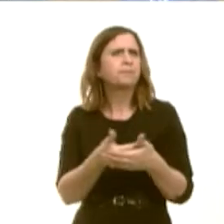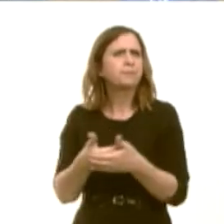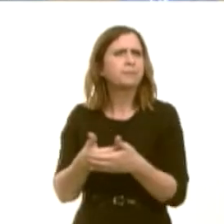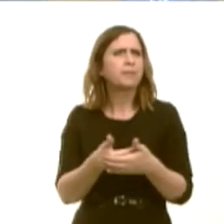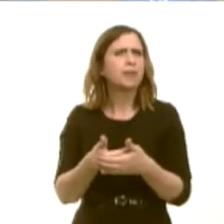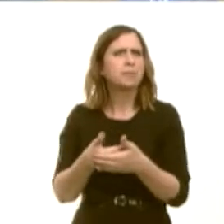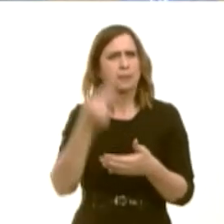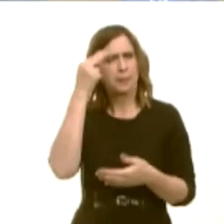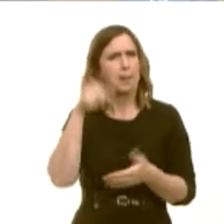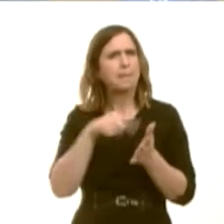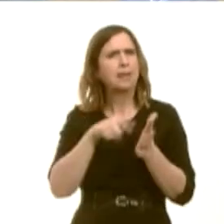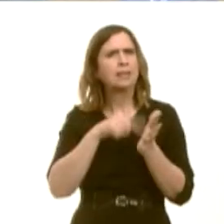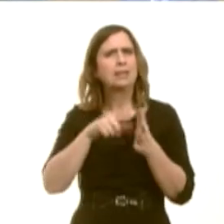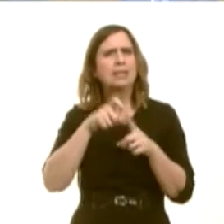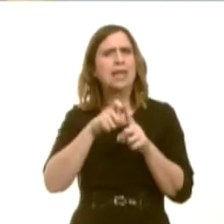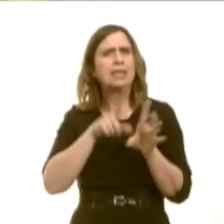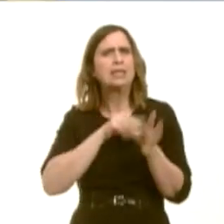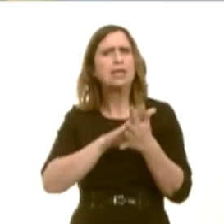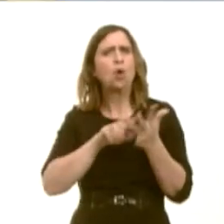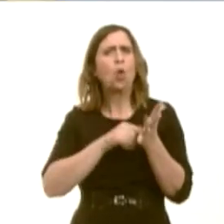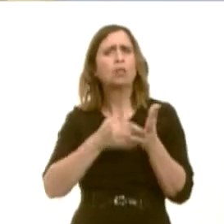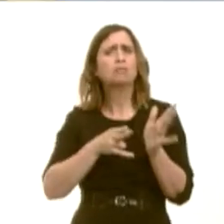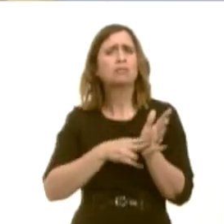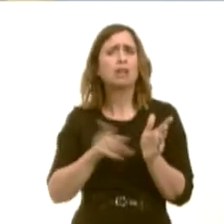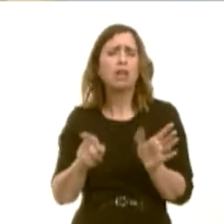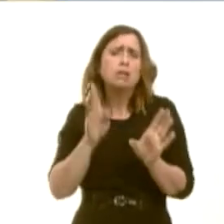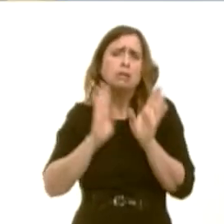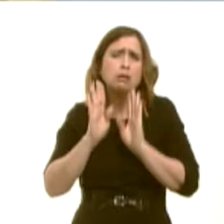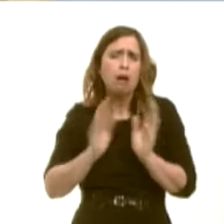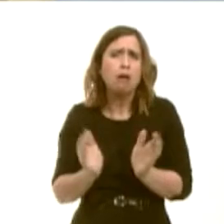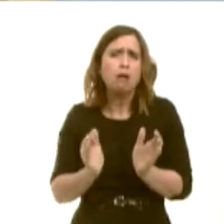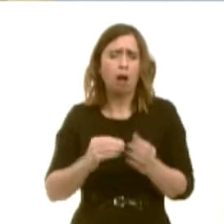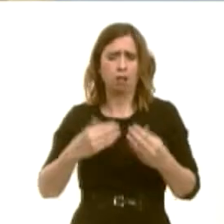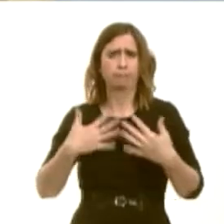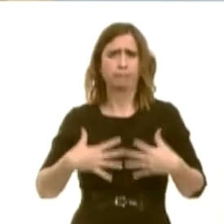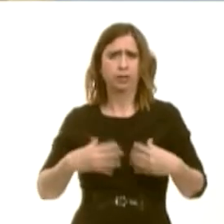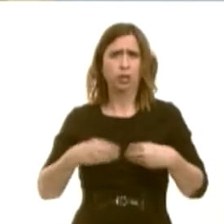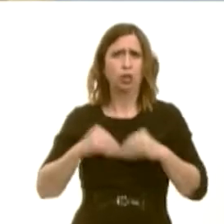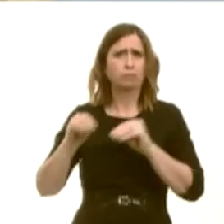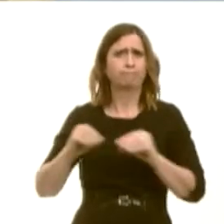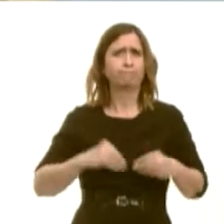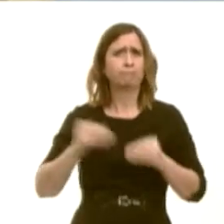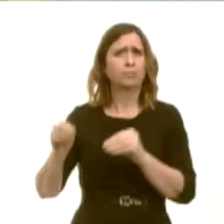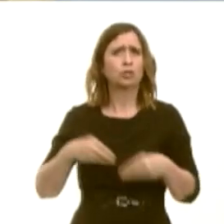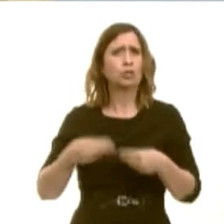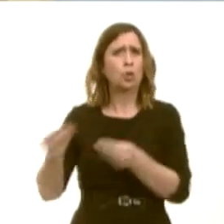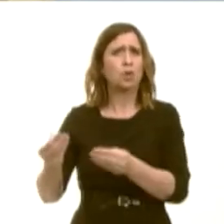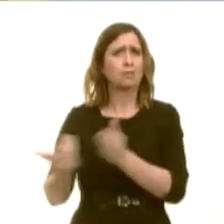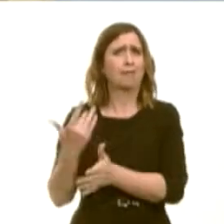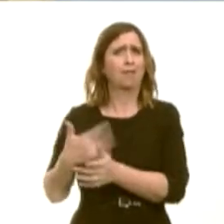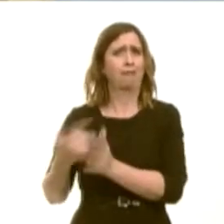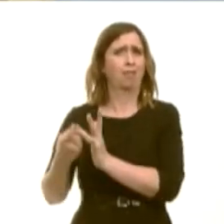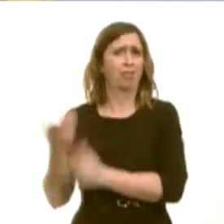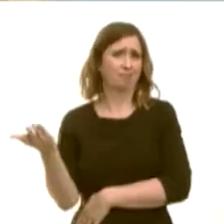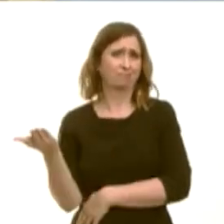on newborn baby Teddy Houston, Britain's youngest ever organ donor. And will he also join me in welcoming the fact that this organ